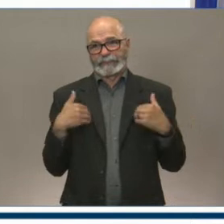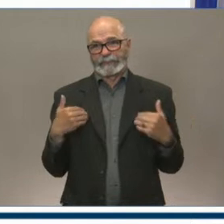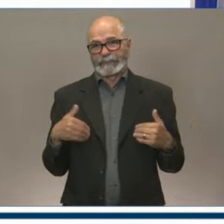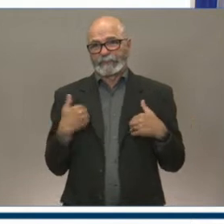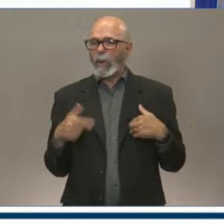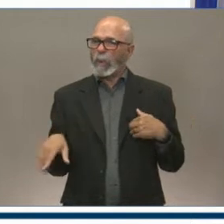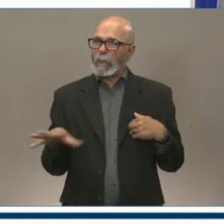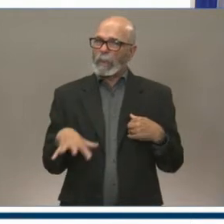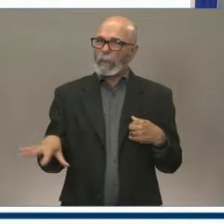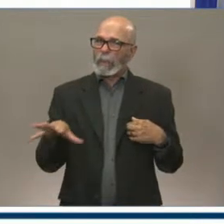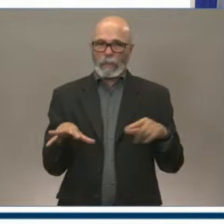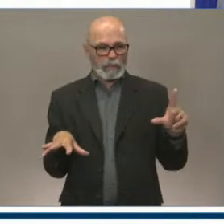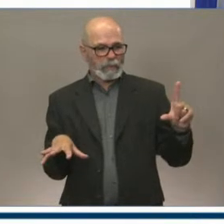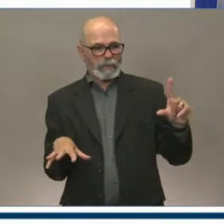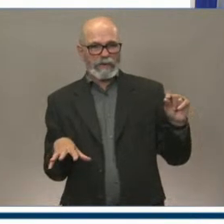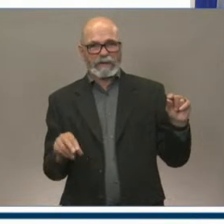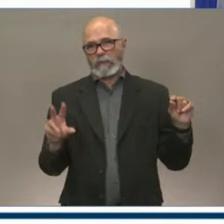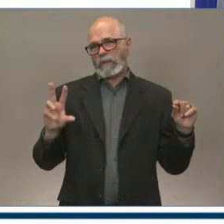20 to 39.